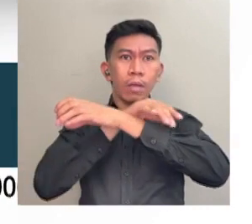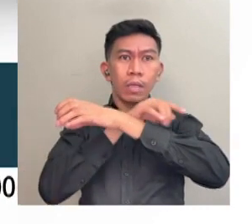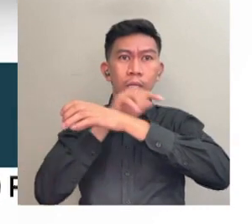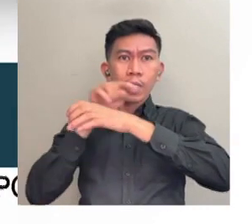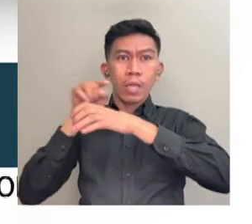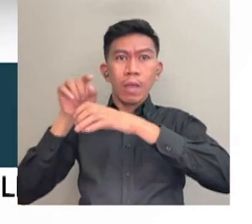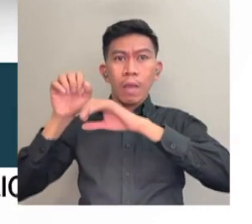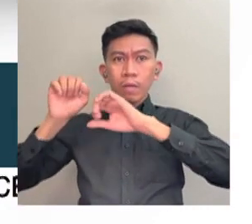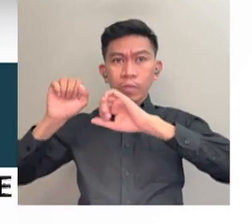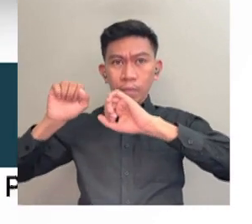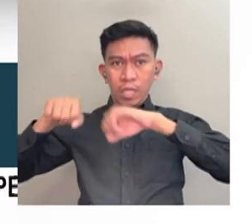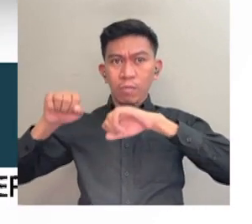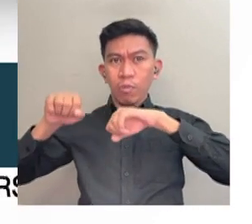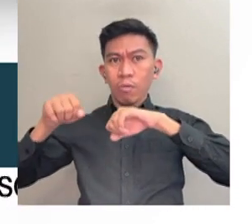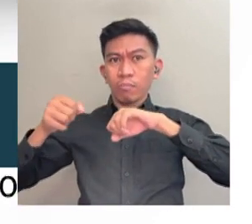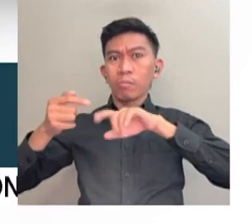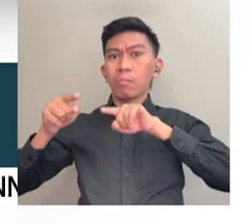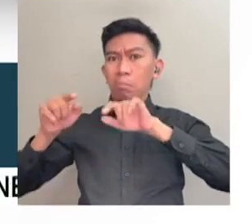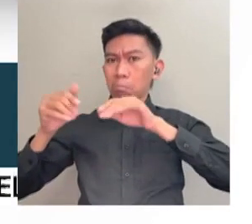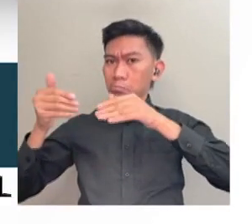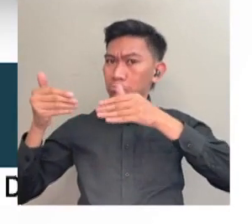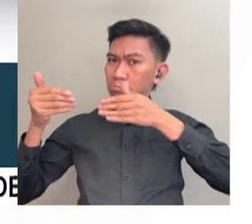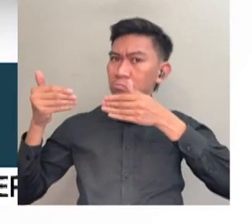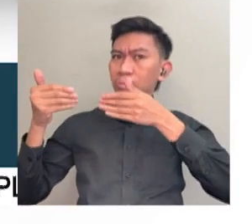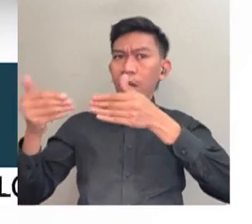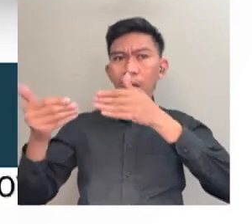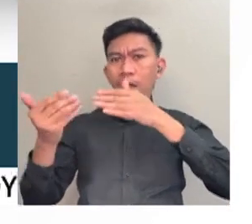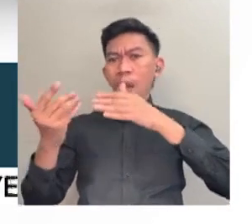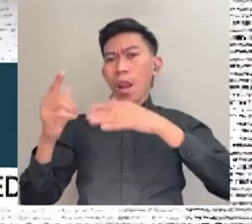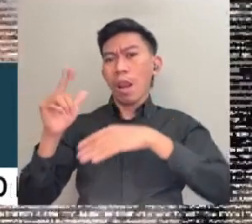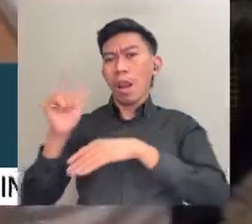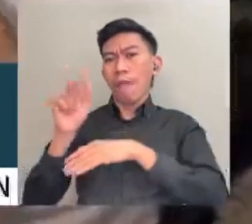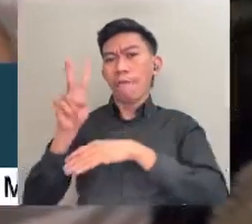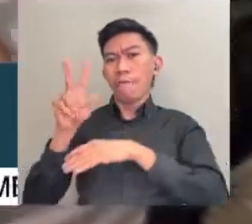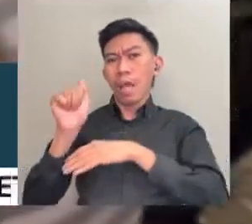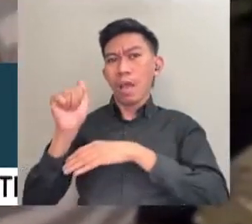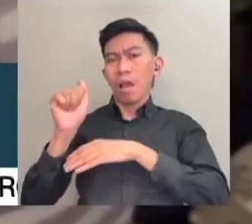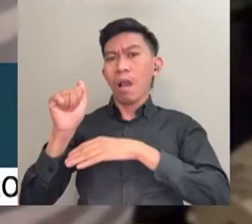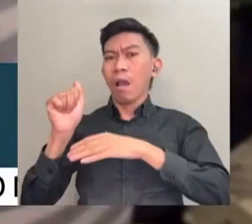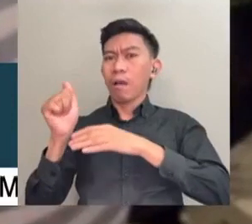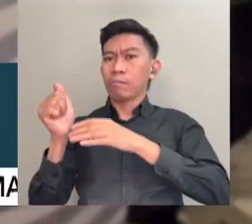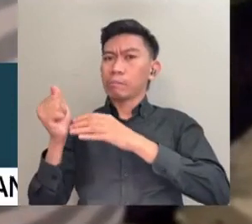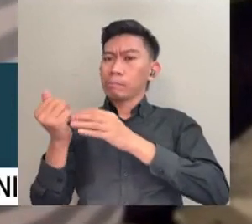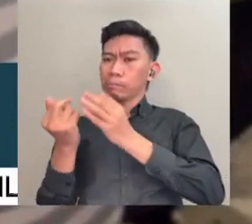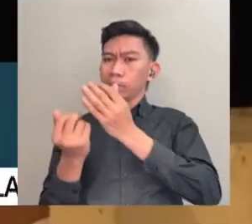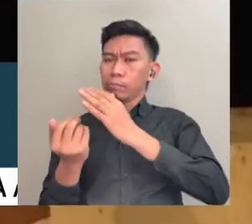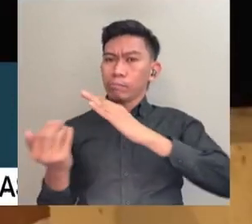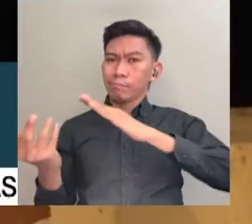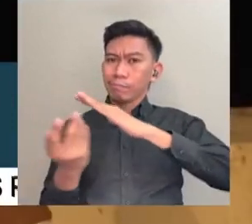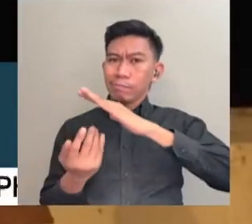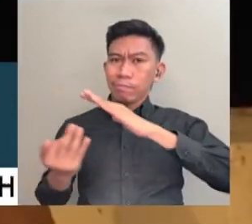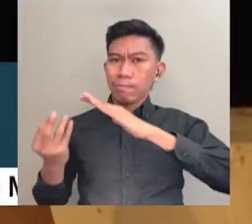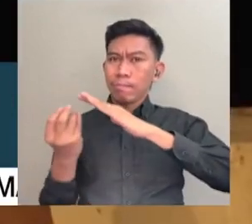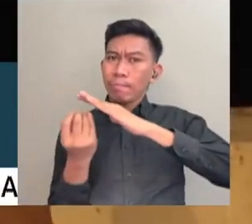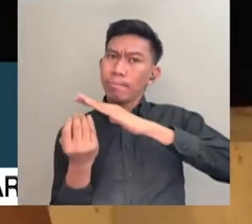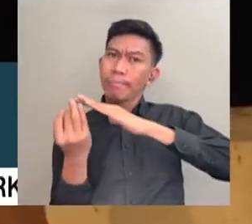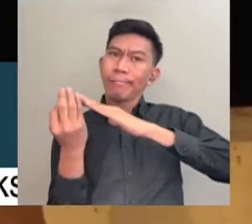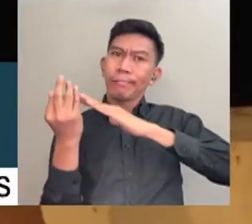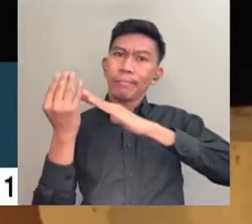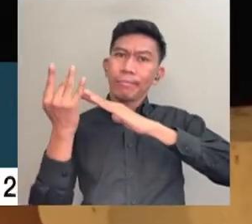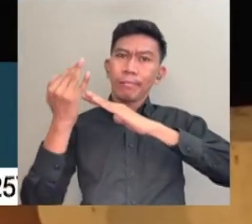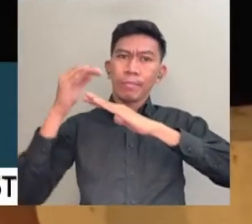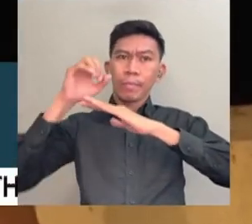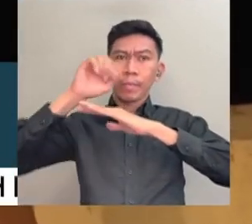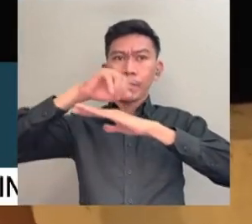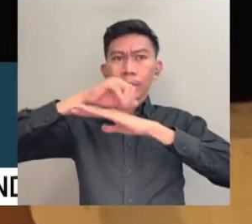na alam natin. Magdaloy na, mas free na po yung pagdaloy niya. Around 7 p.m. Sunday, lava began to flow down